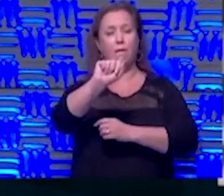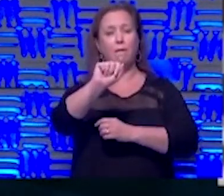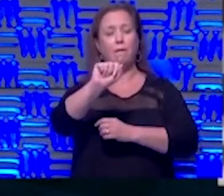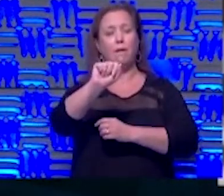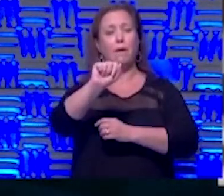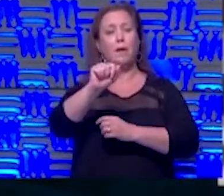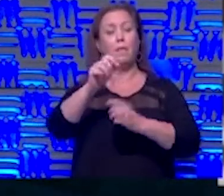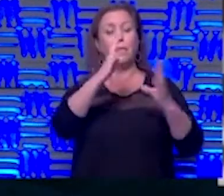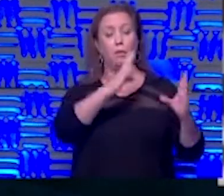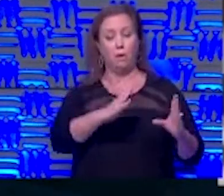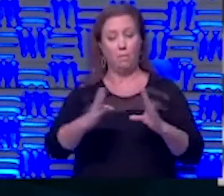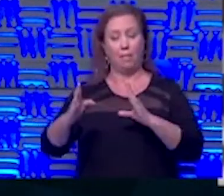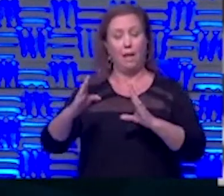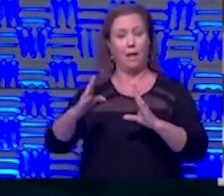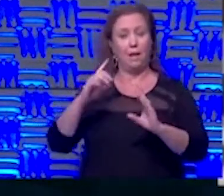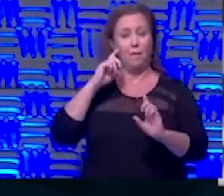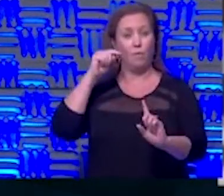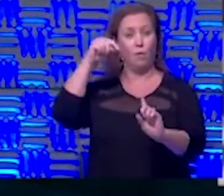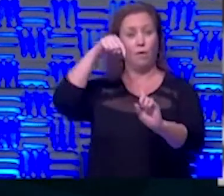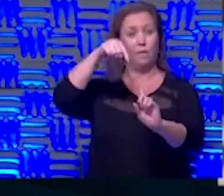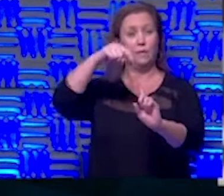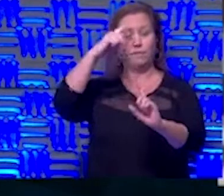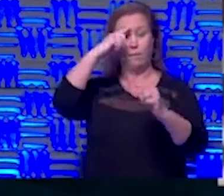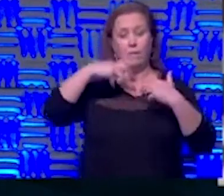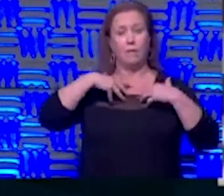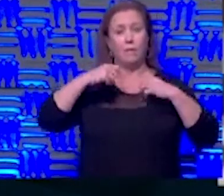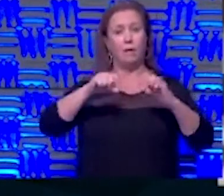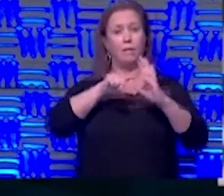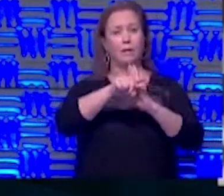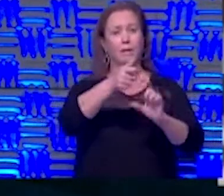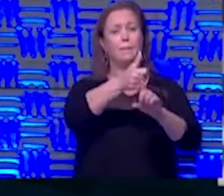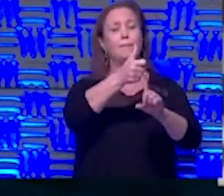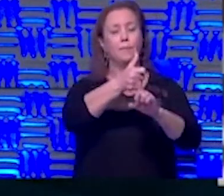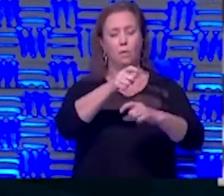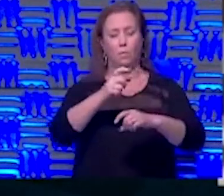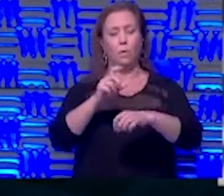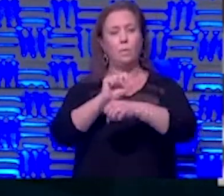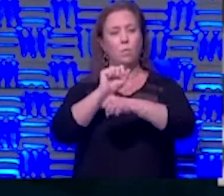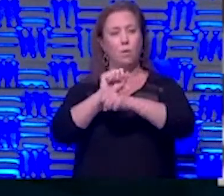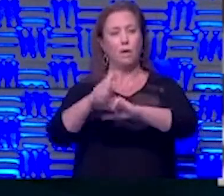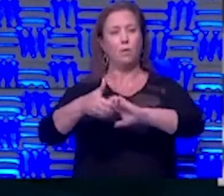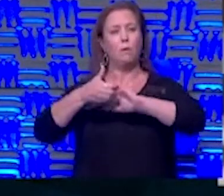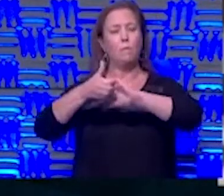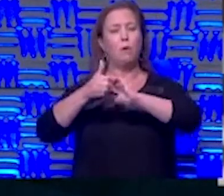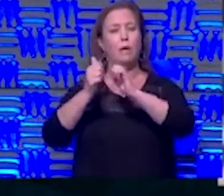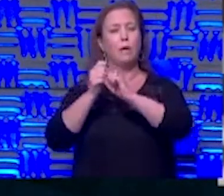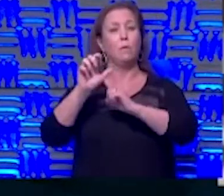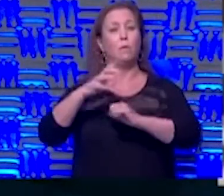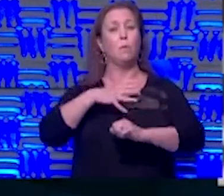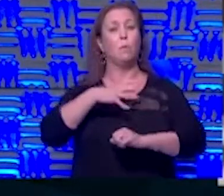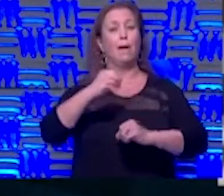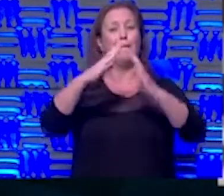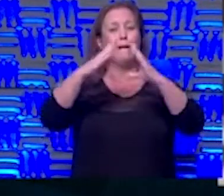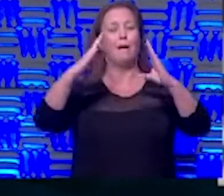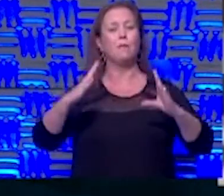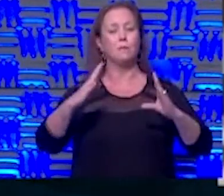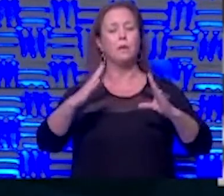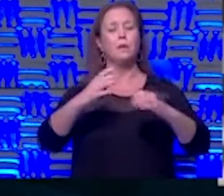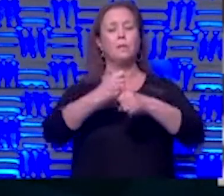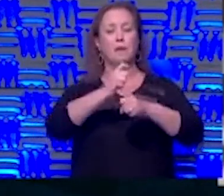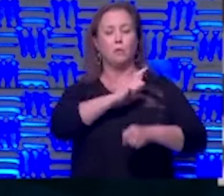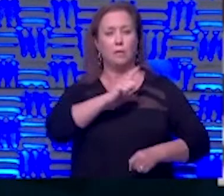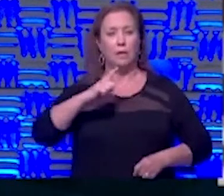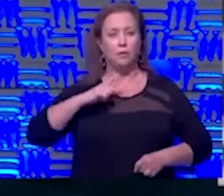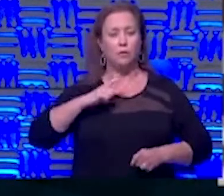plan in this regard. We've been working with the White House and the Department of Veterans Affairs to make sure that the legislation